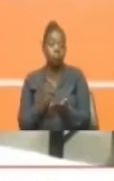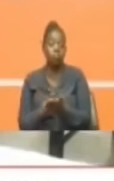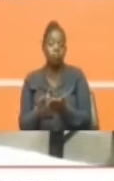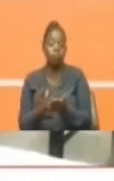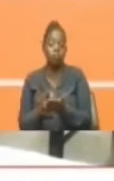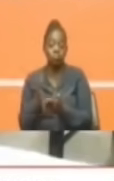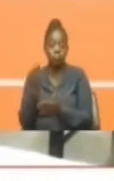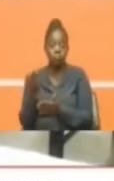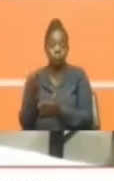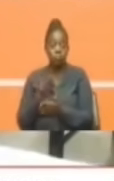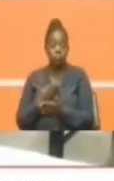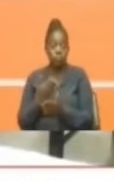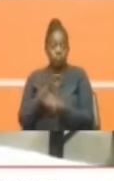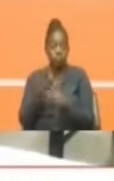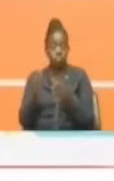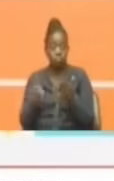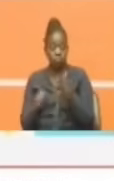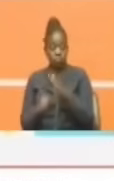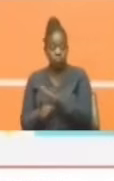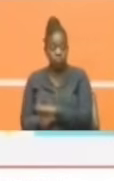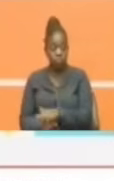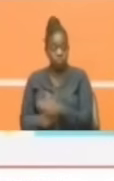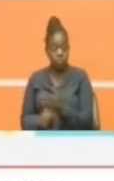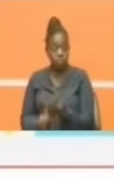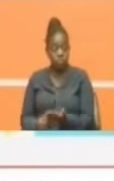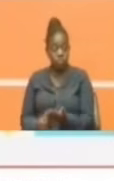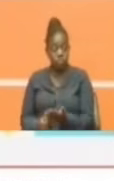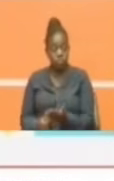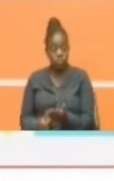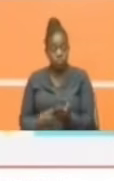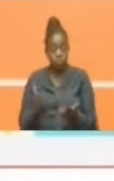alina engeri gy'abakusezaamu. An